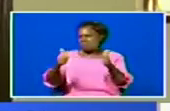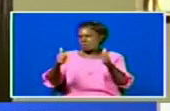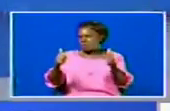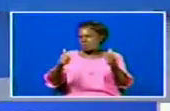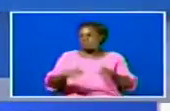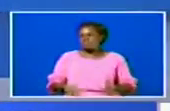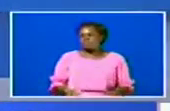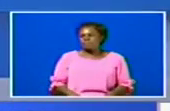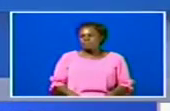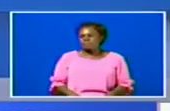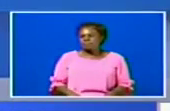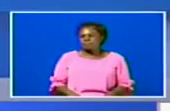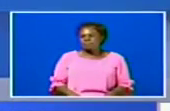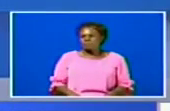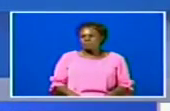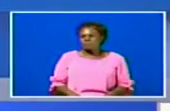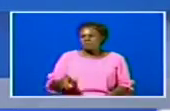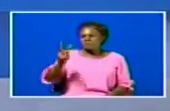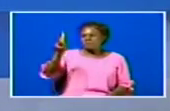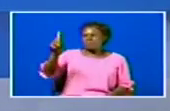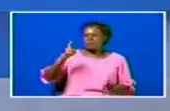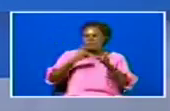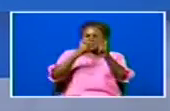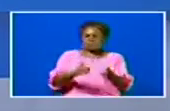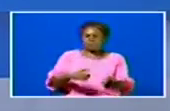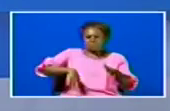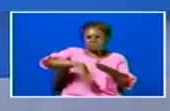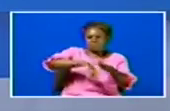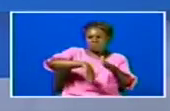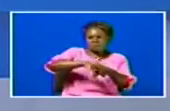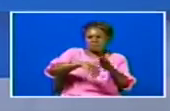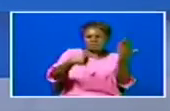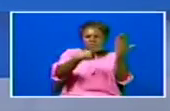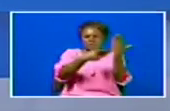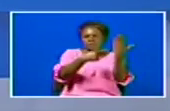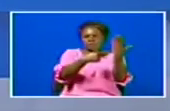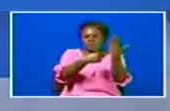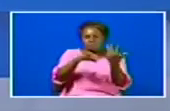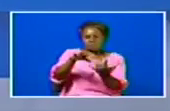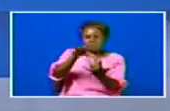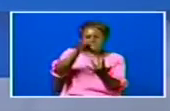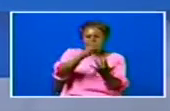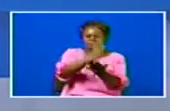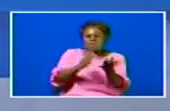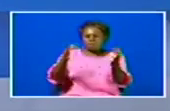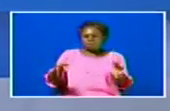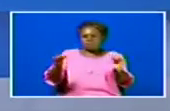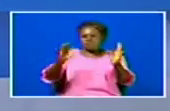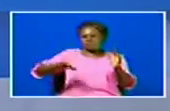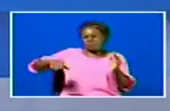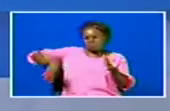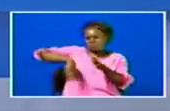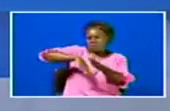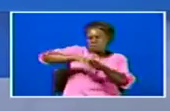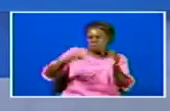prepared. And 21 talented footballers from Taita Taveta County were picked to be part of the official county football